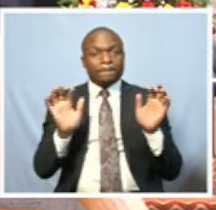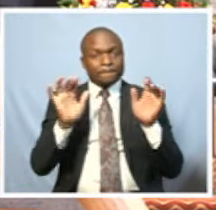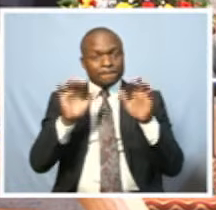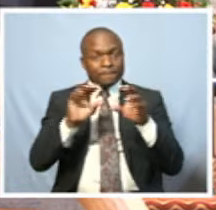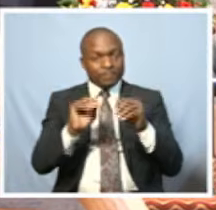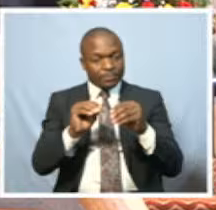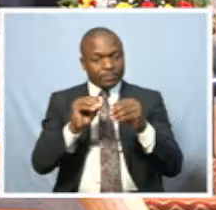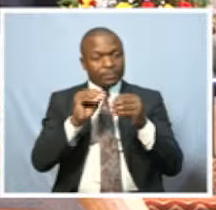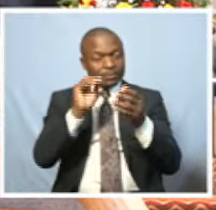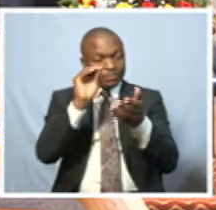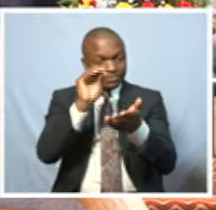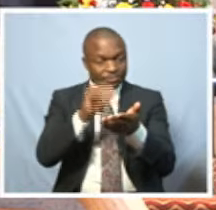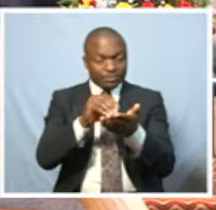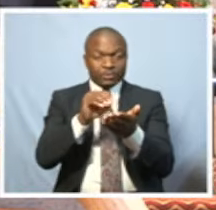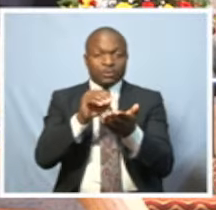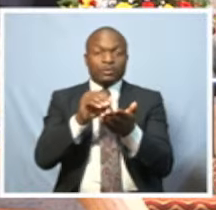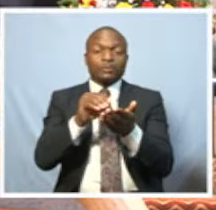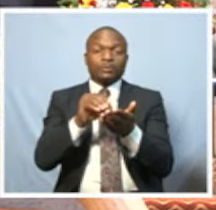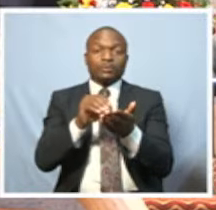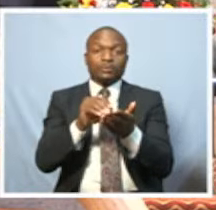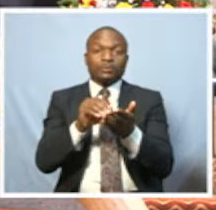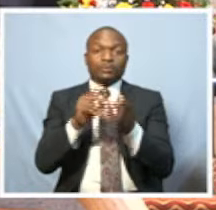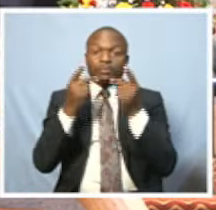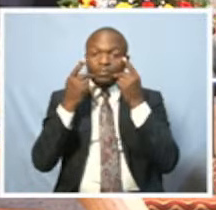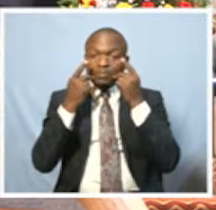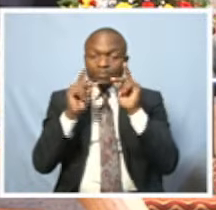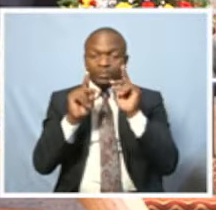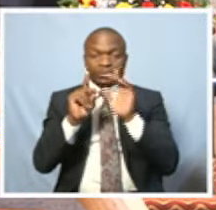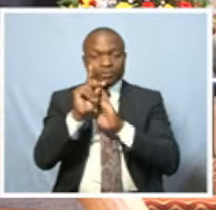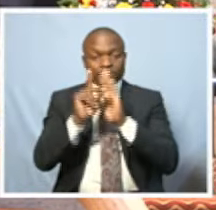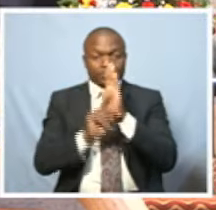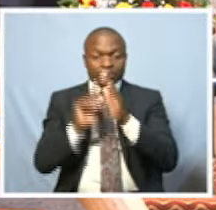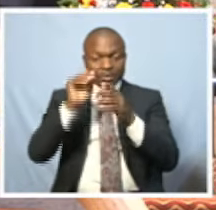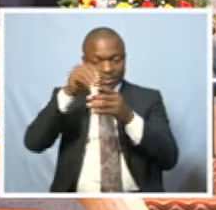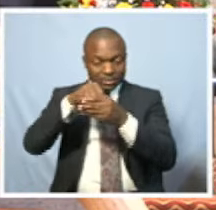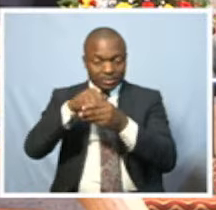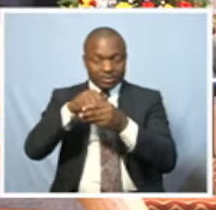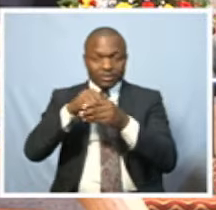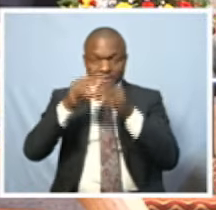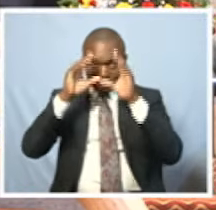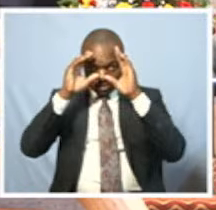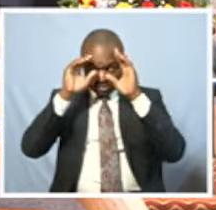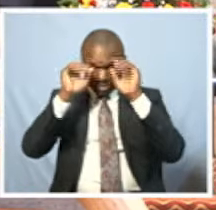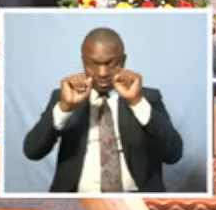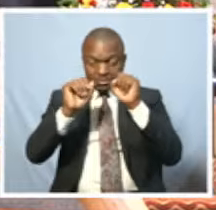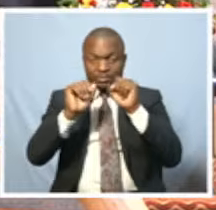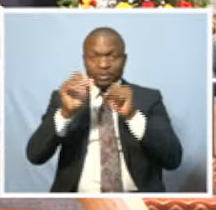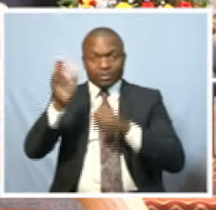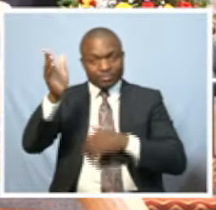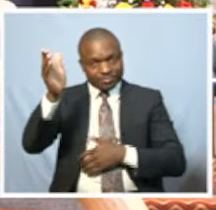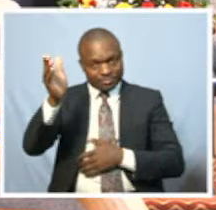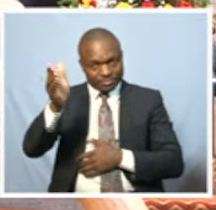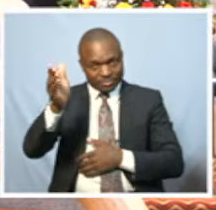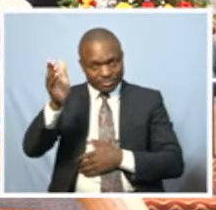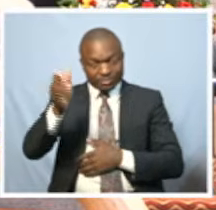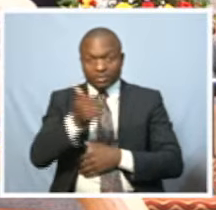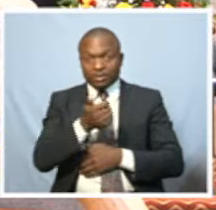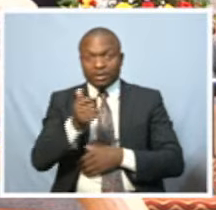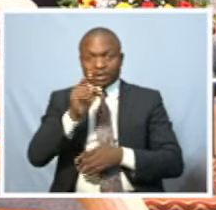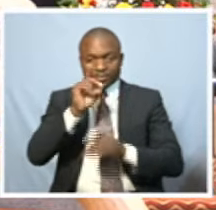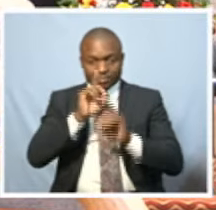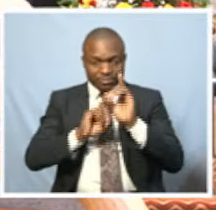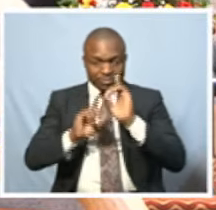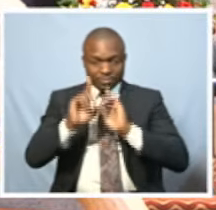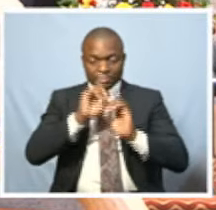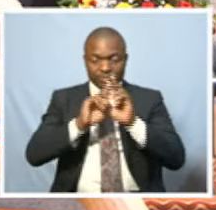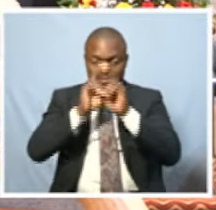be recorded for the exposition of public policy content in the President's address. Any debate?